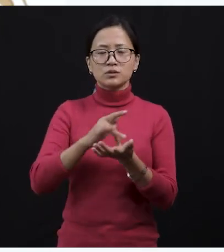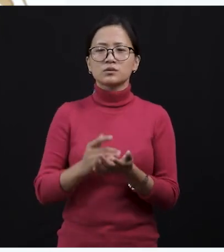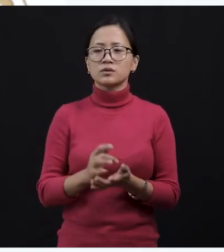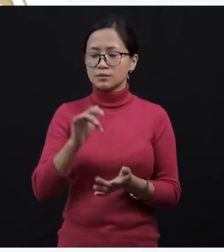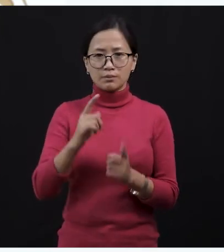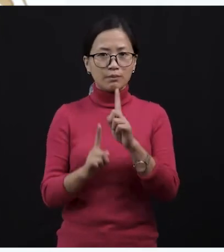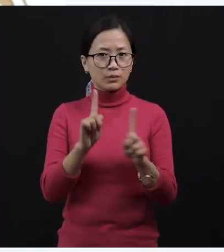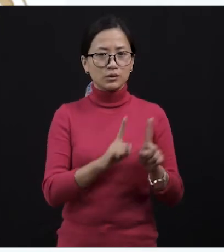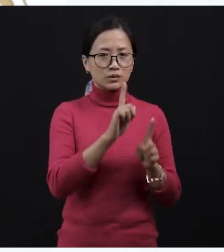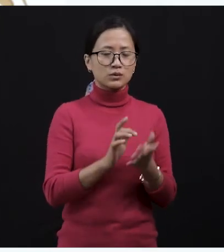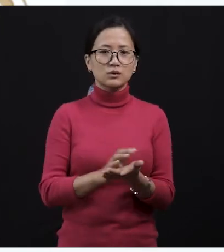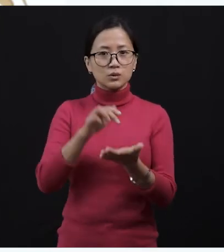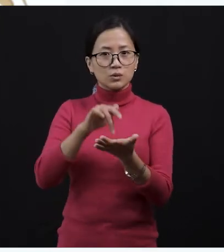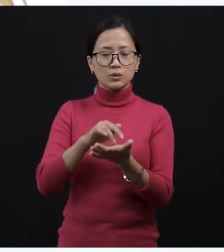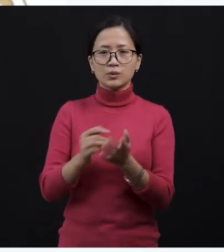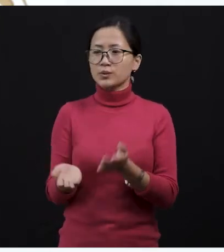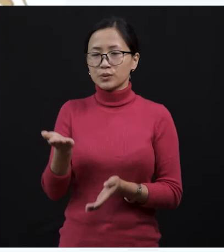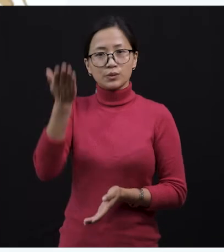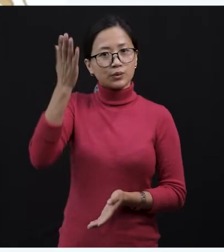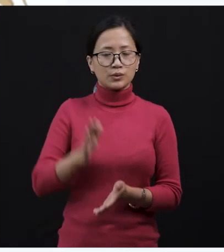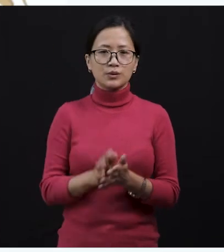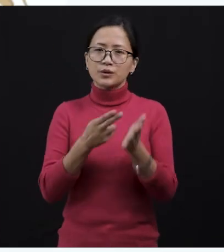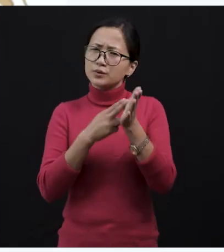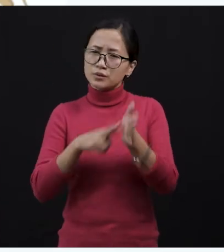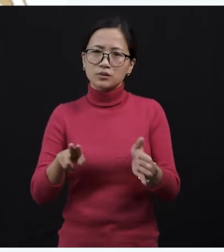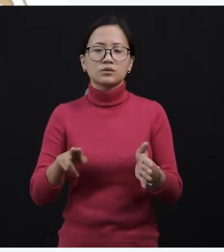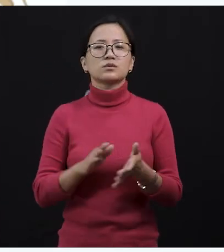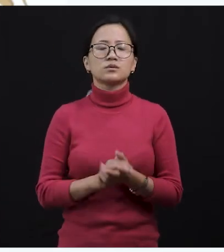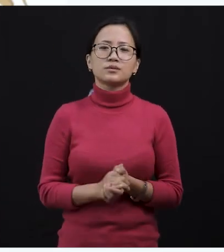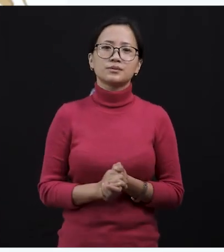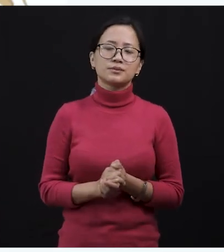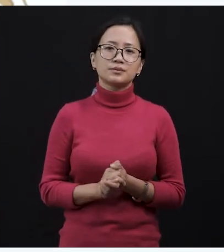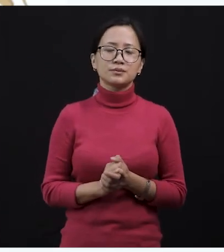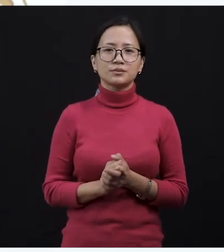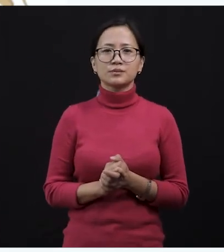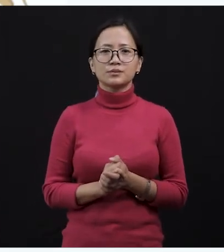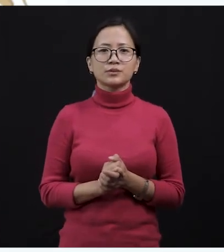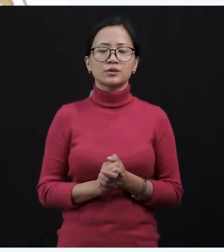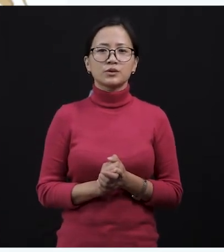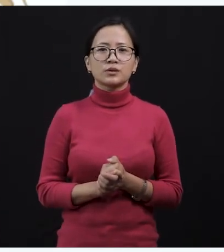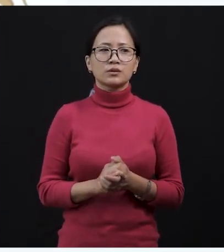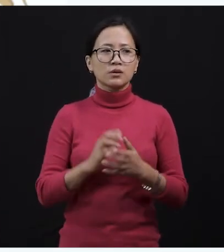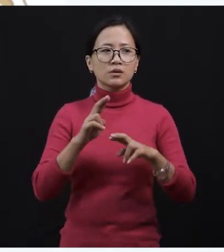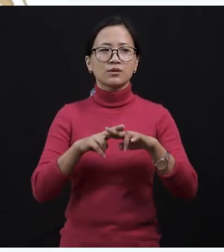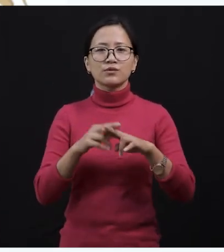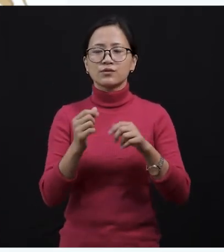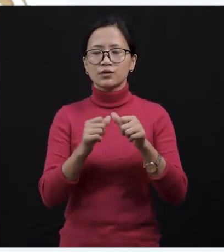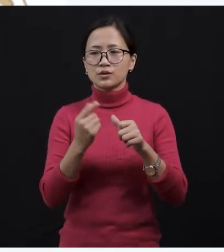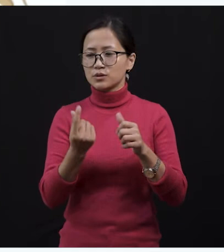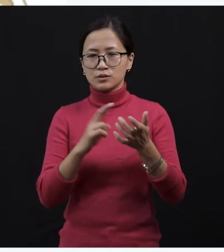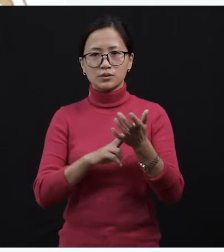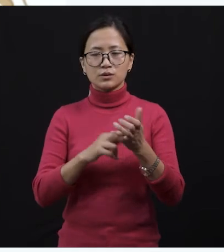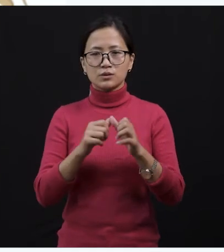naturally, okay? The place where the plants grow naturally. Now, when we say fauna, it is